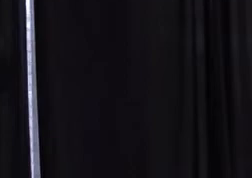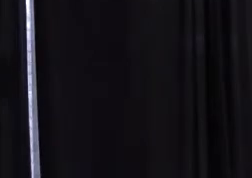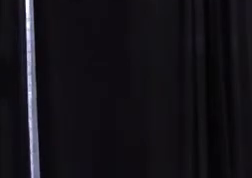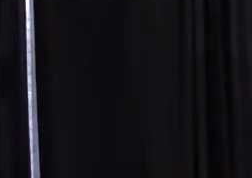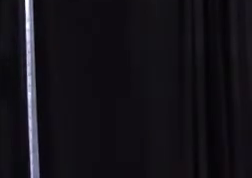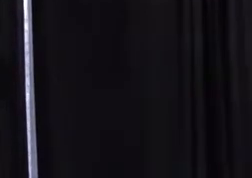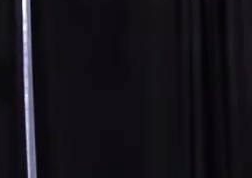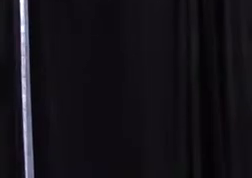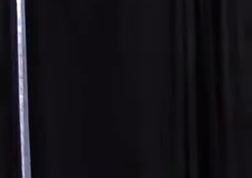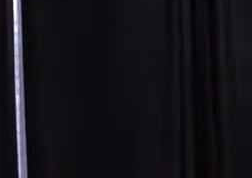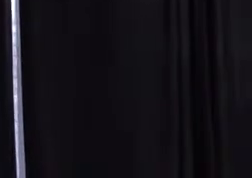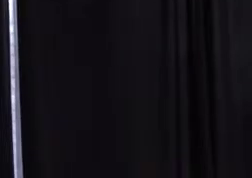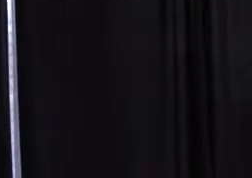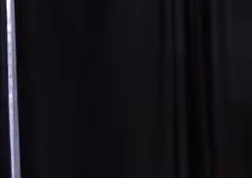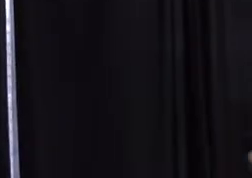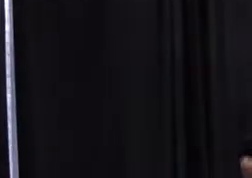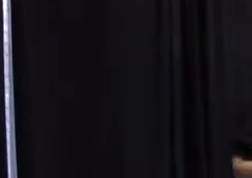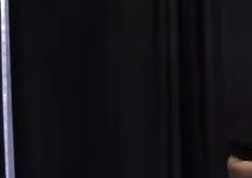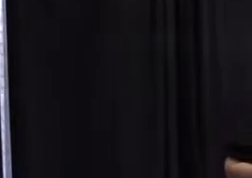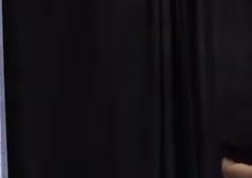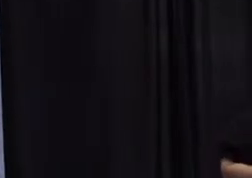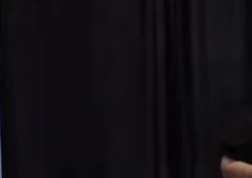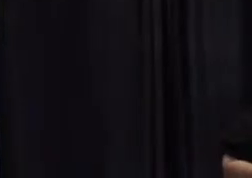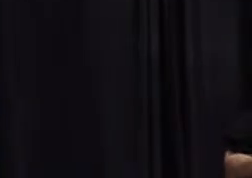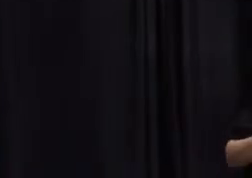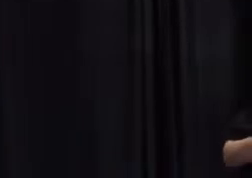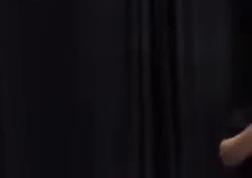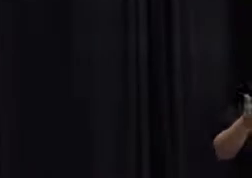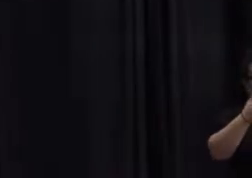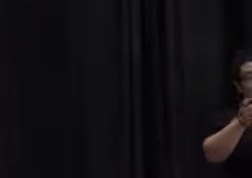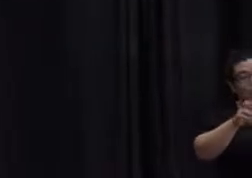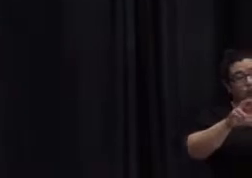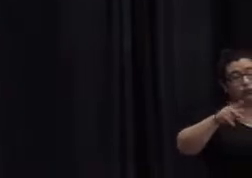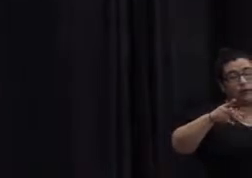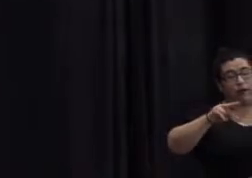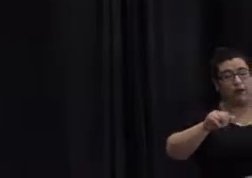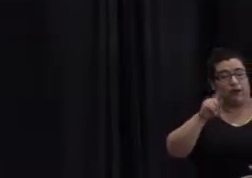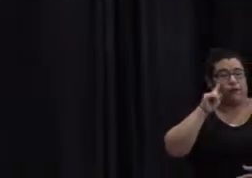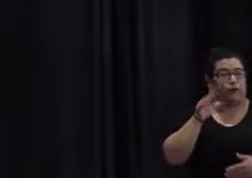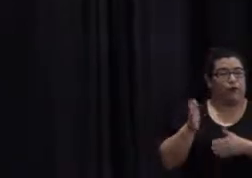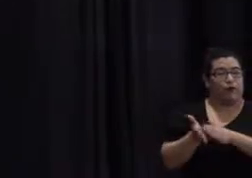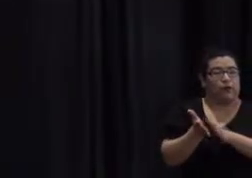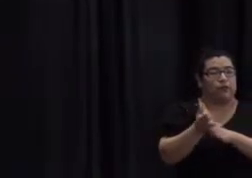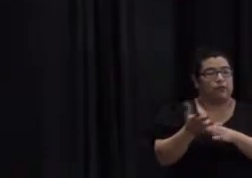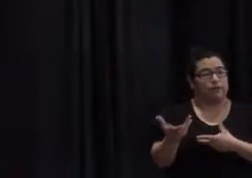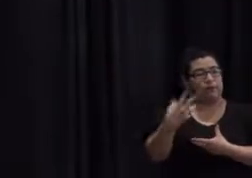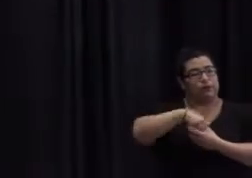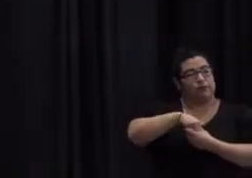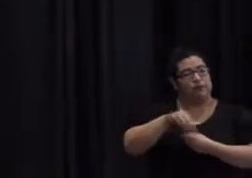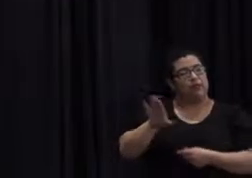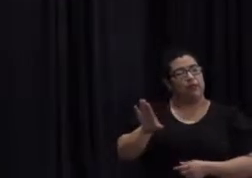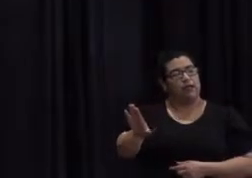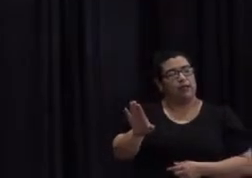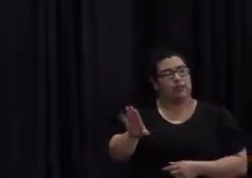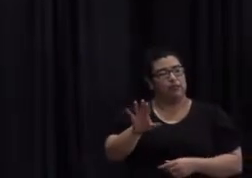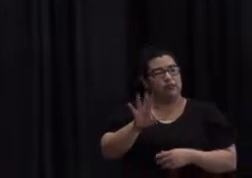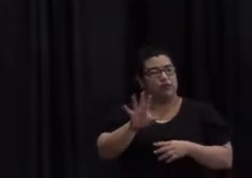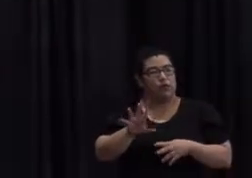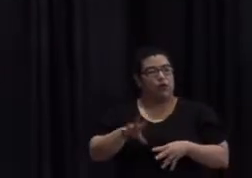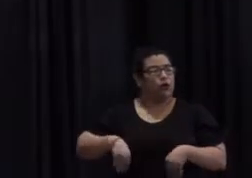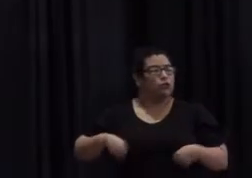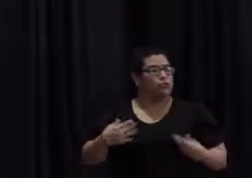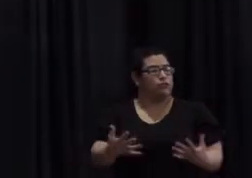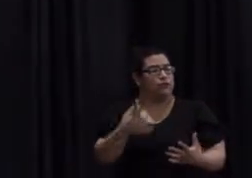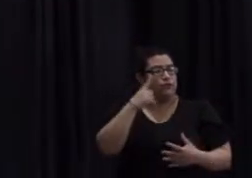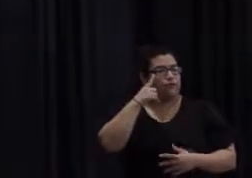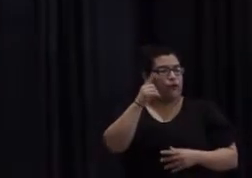Let me just read what it says here. So it's presented to Dr. Piña in recognition and participation of his contribution to